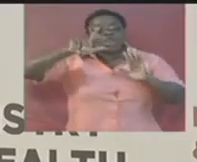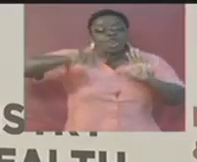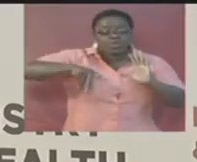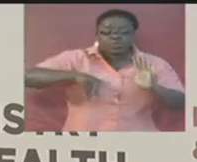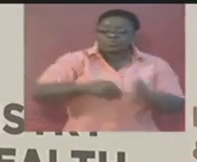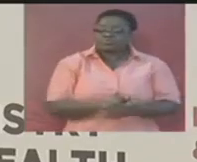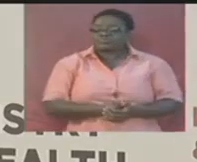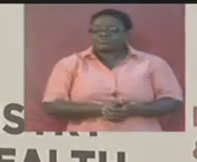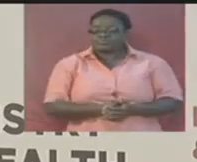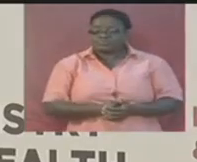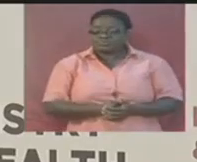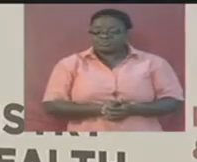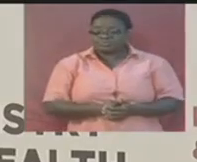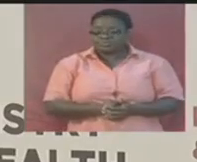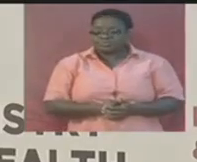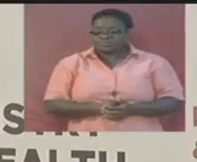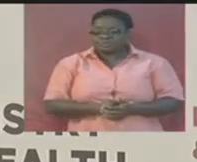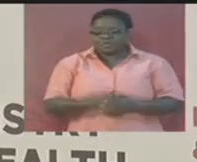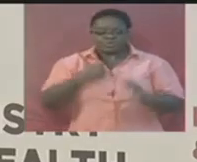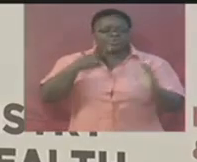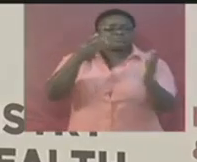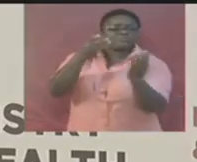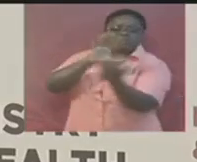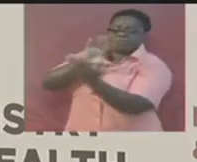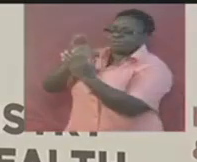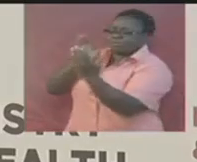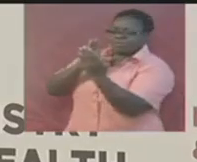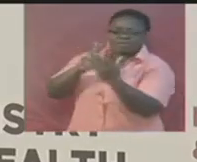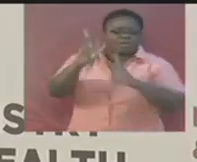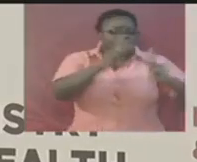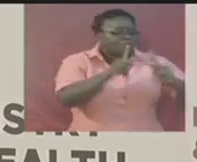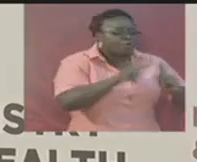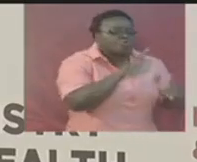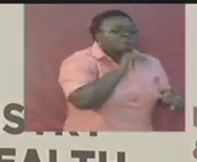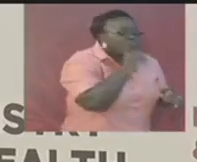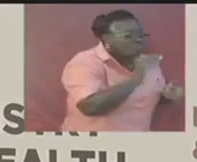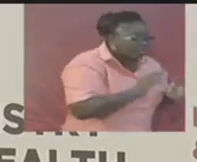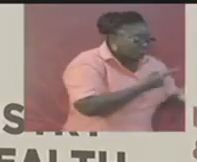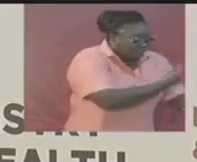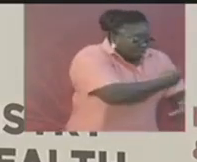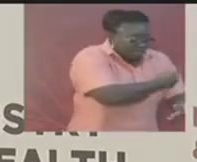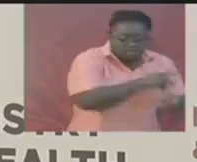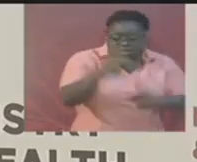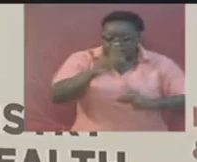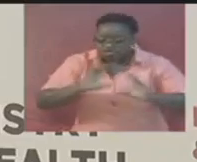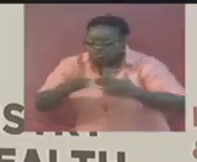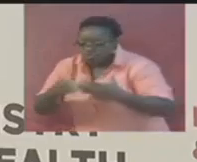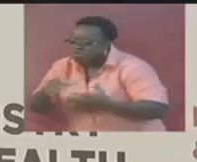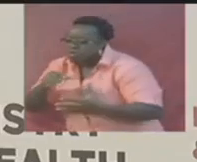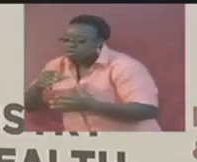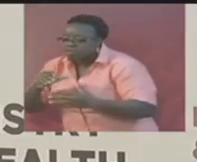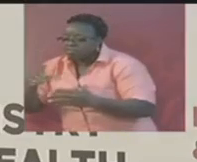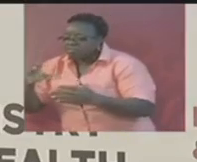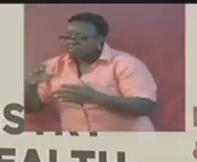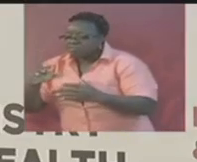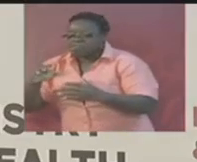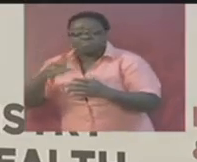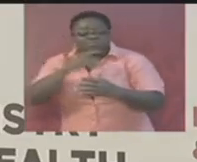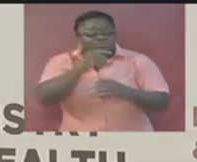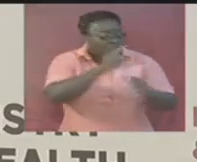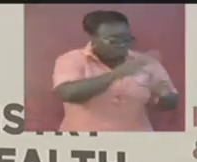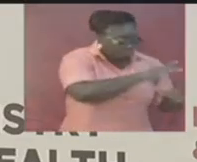yes? So they are comparing the vaccinees with those. So essentially right now, we believe that